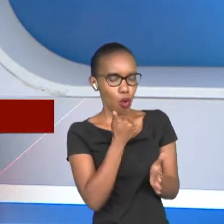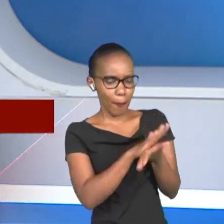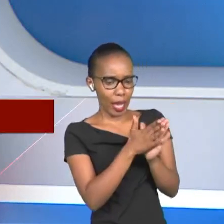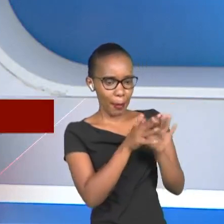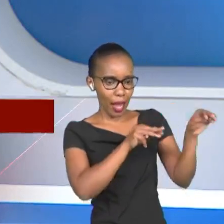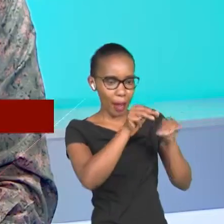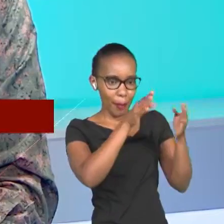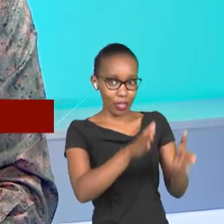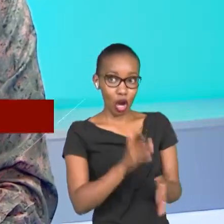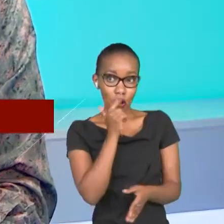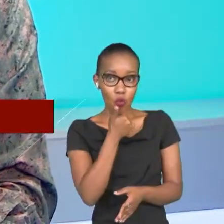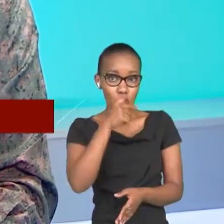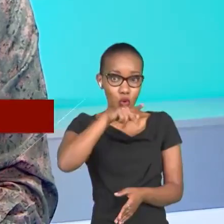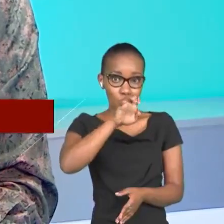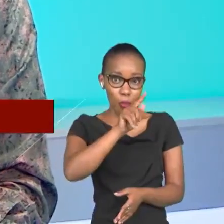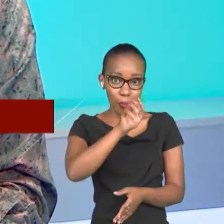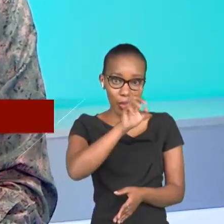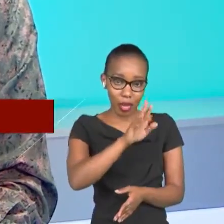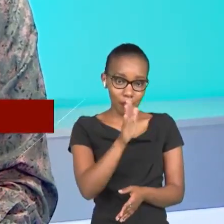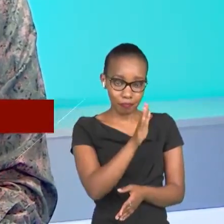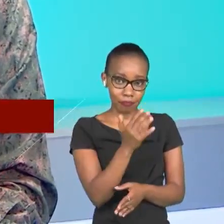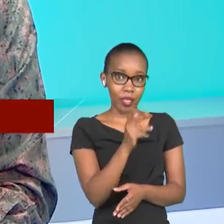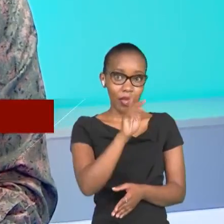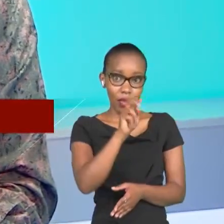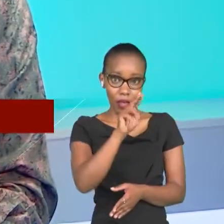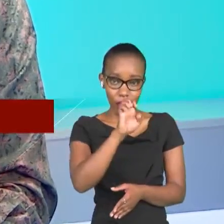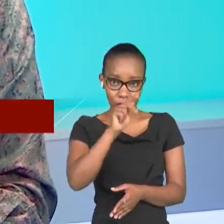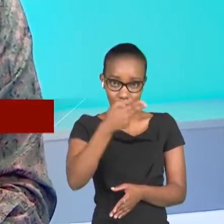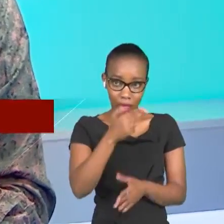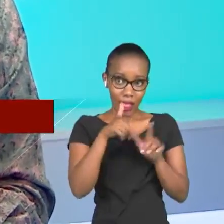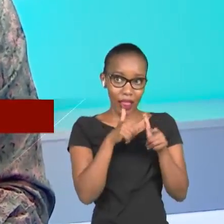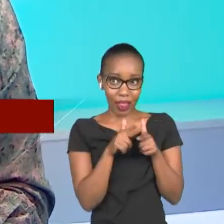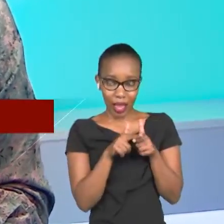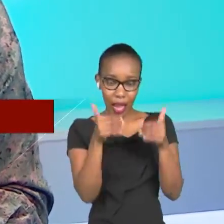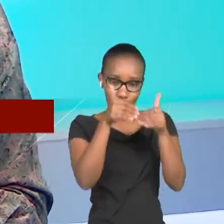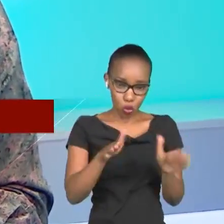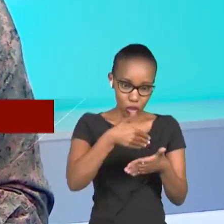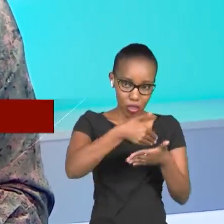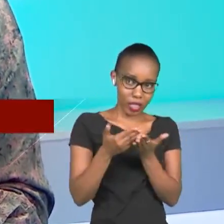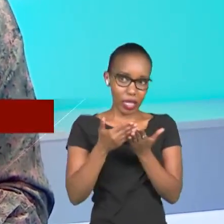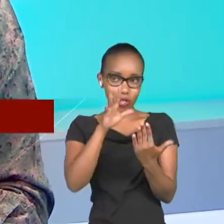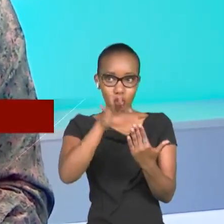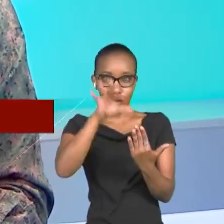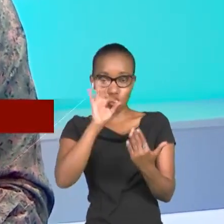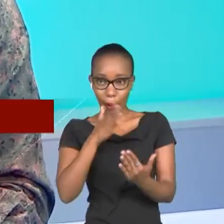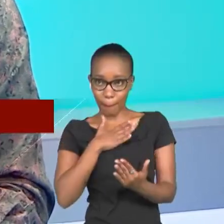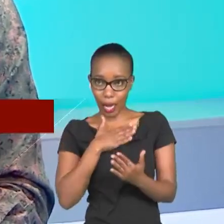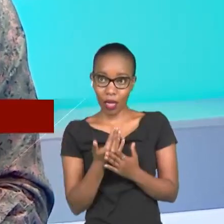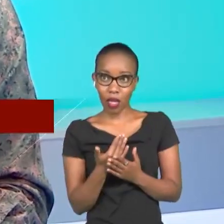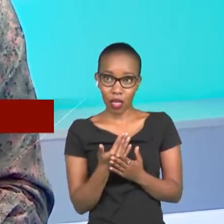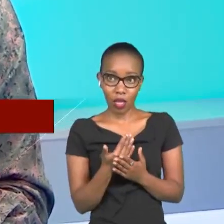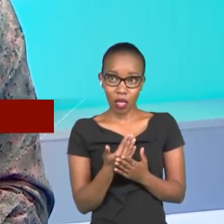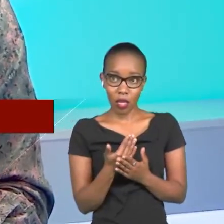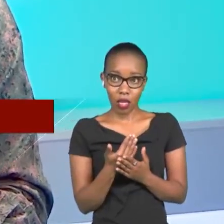manager who was Peter Kenneth. And that one, it made me to lose my ticket, my nomination. Yes, it all came back